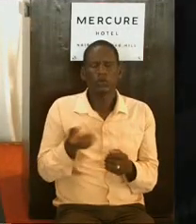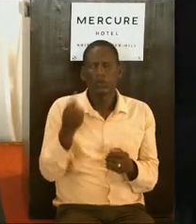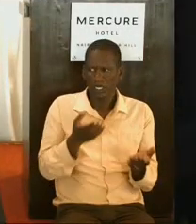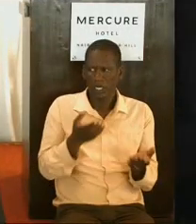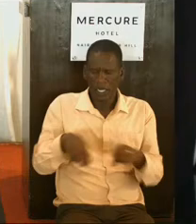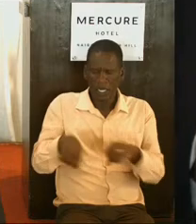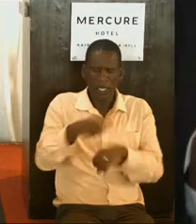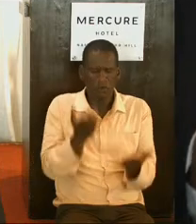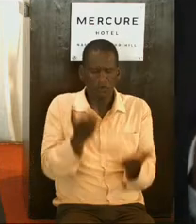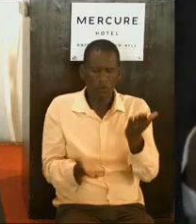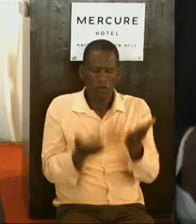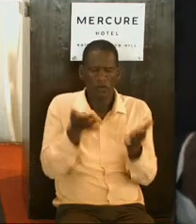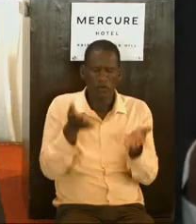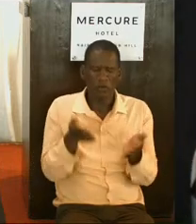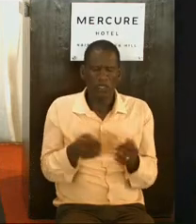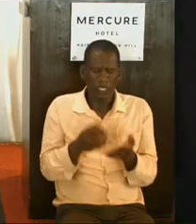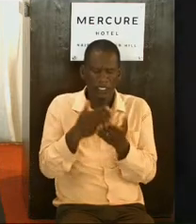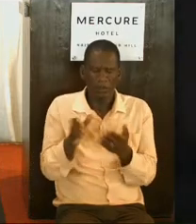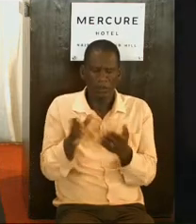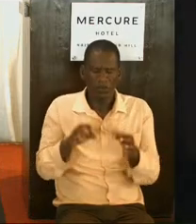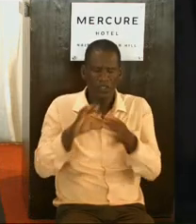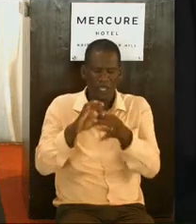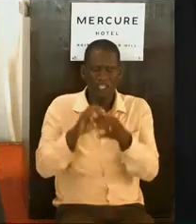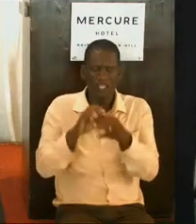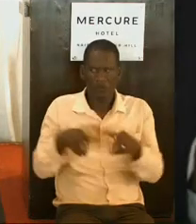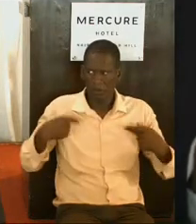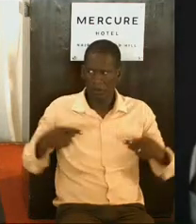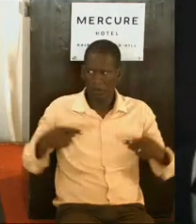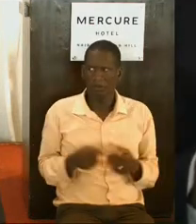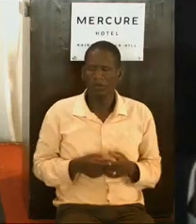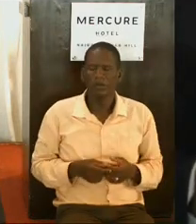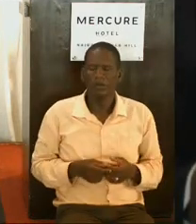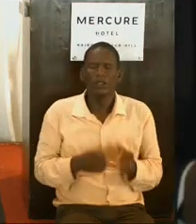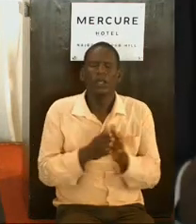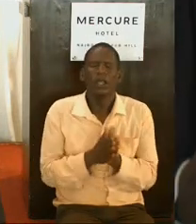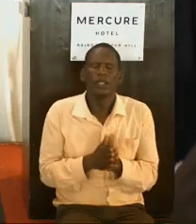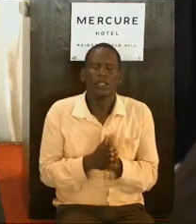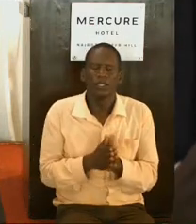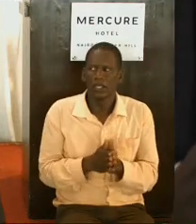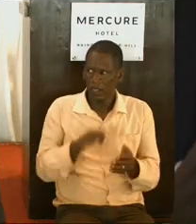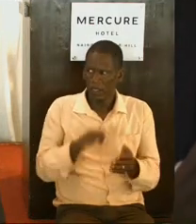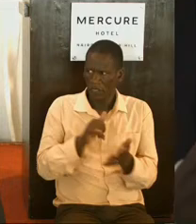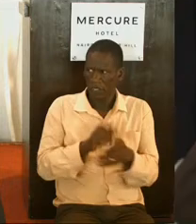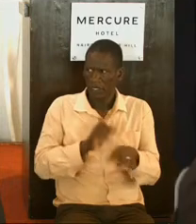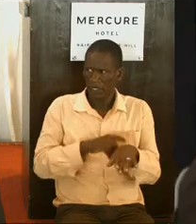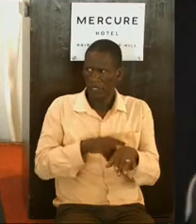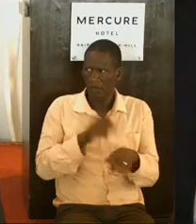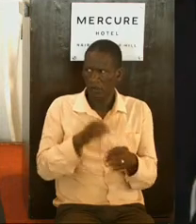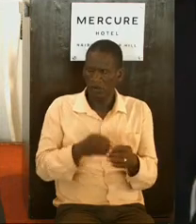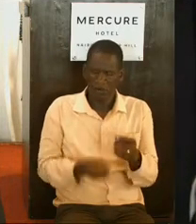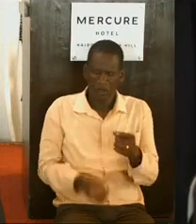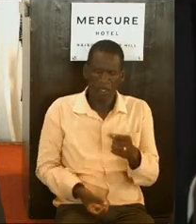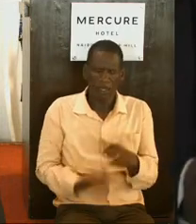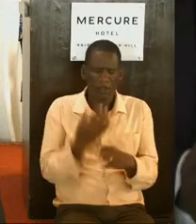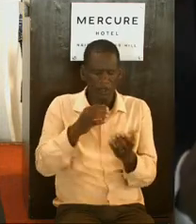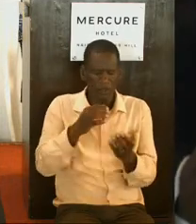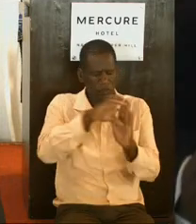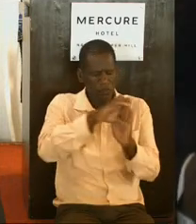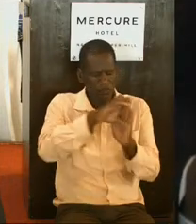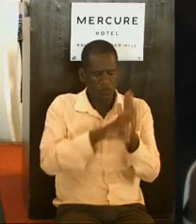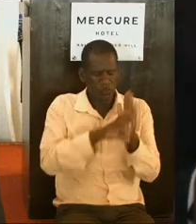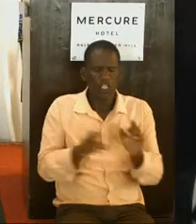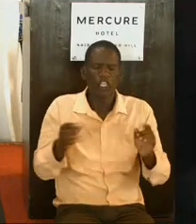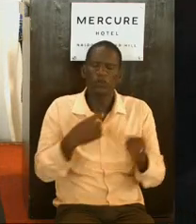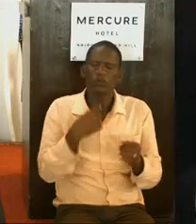values to be a part of the culture of our people and at the time of drafting the Constitution it was